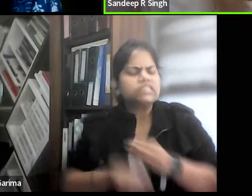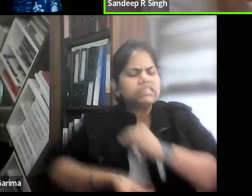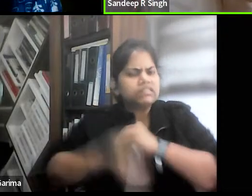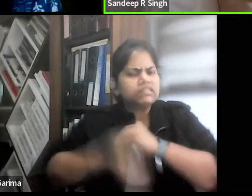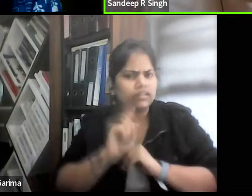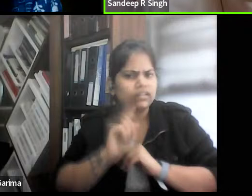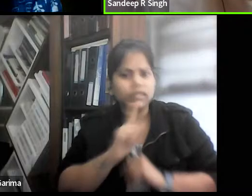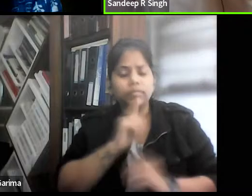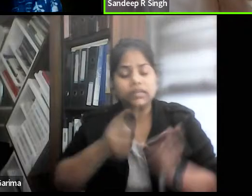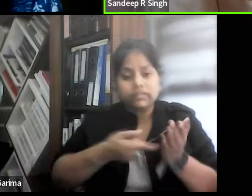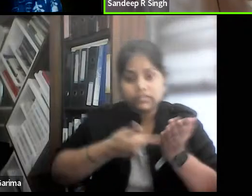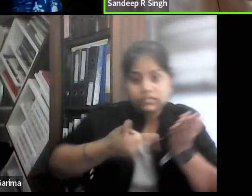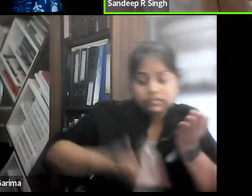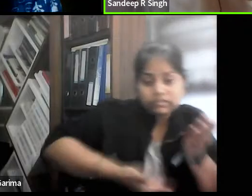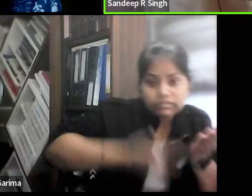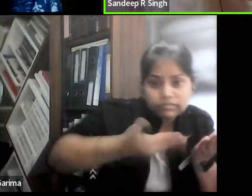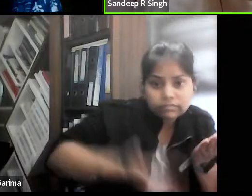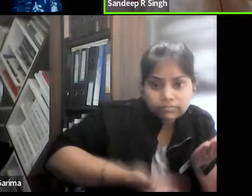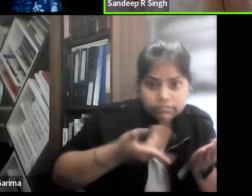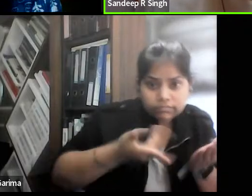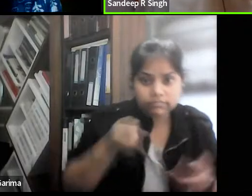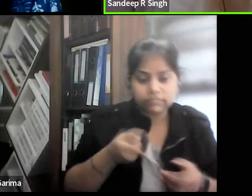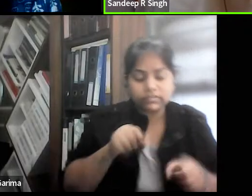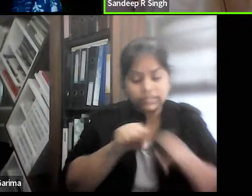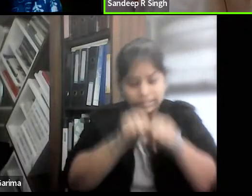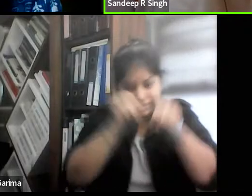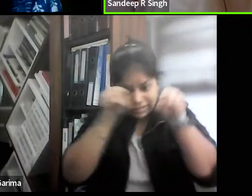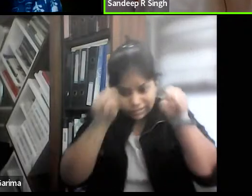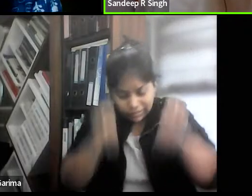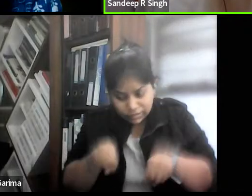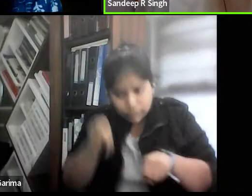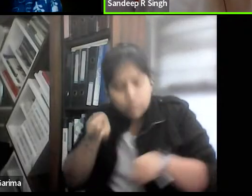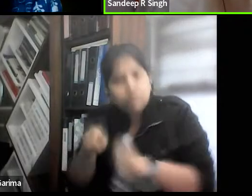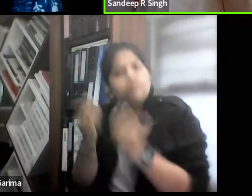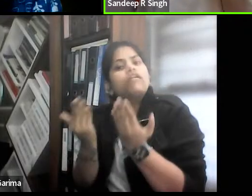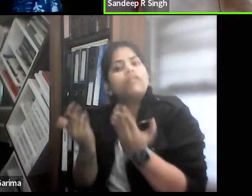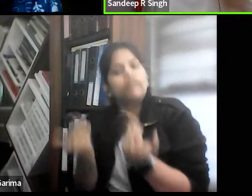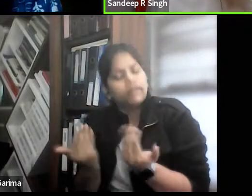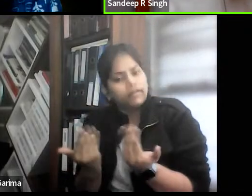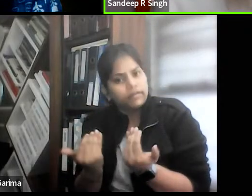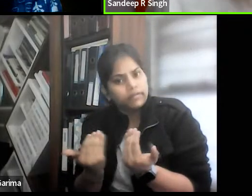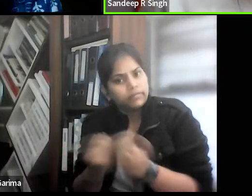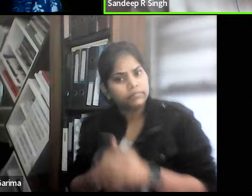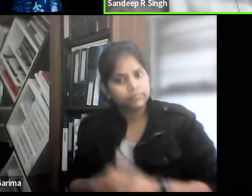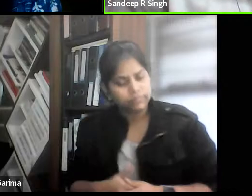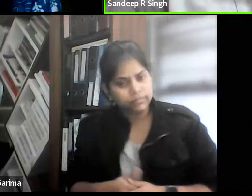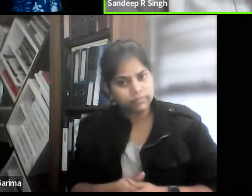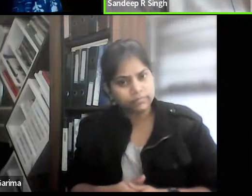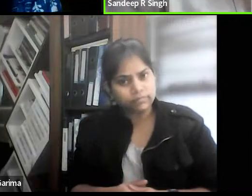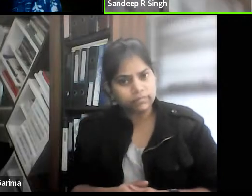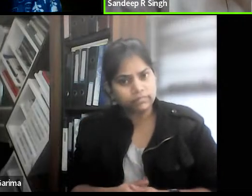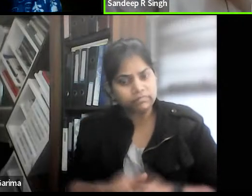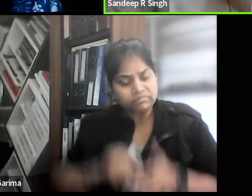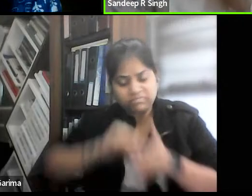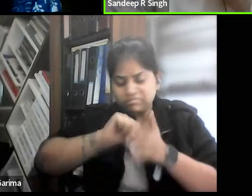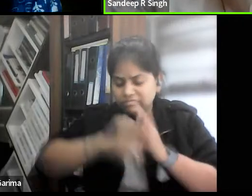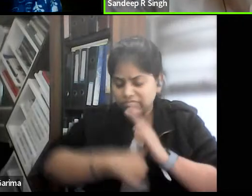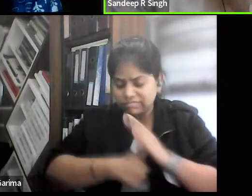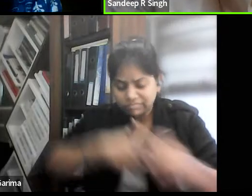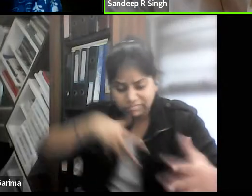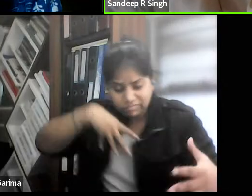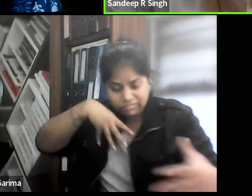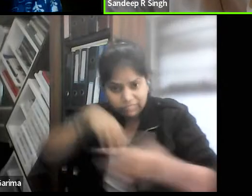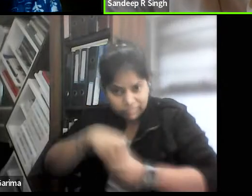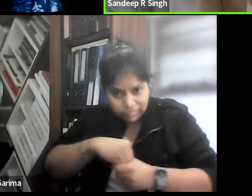part of the system that enables anyone to be included is not